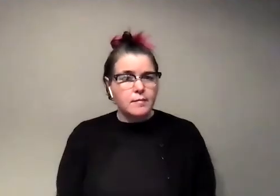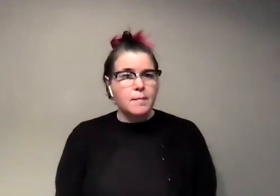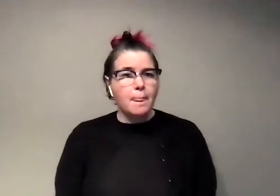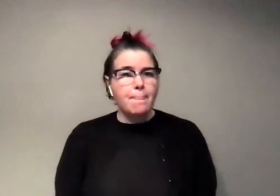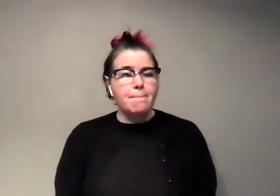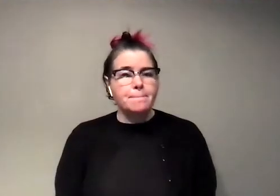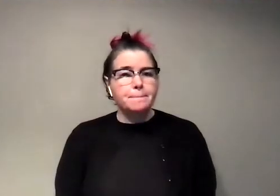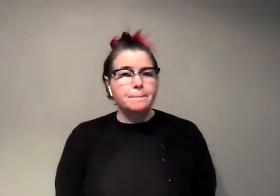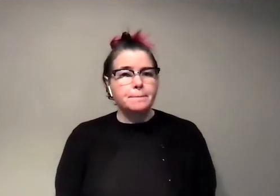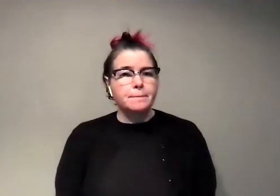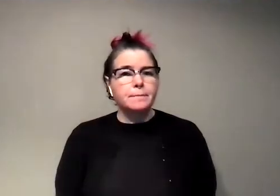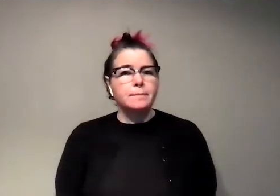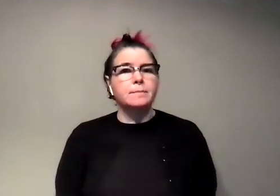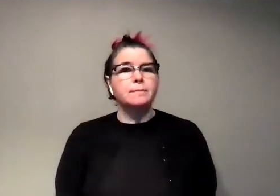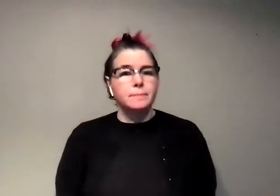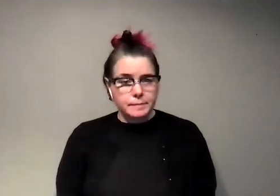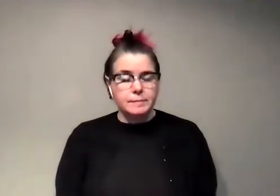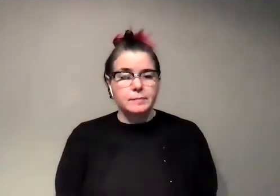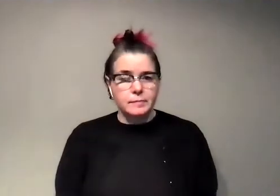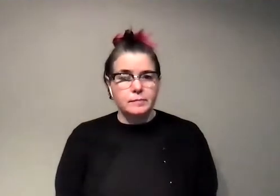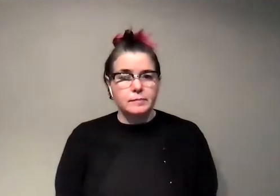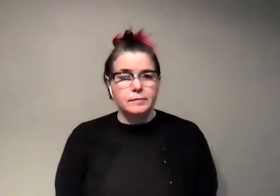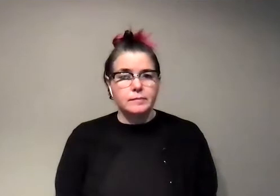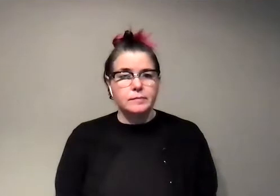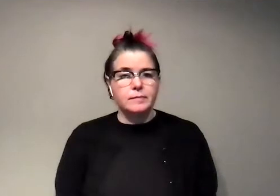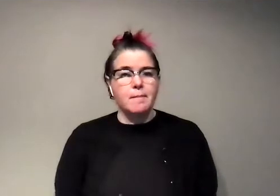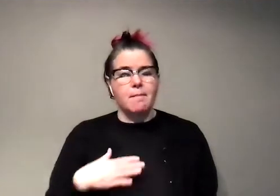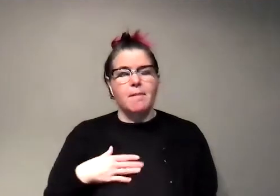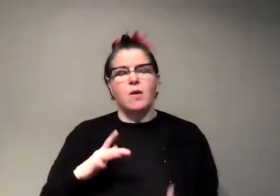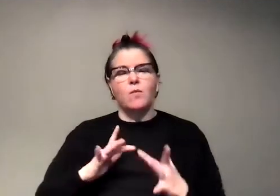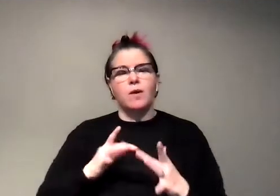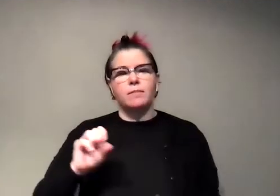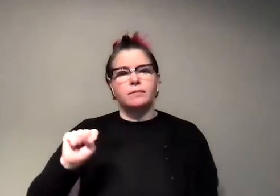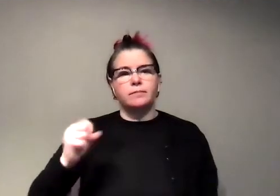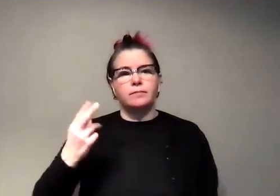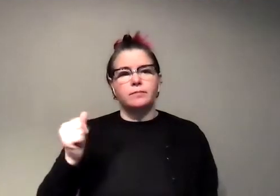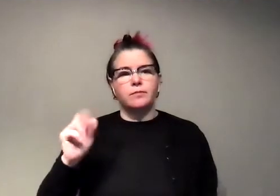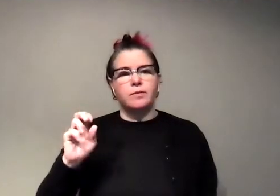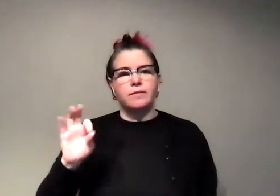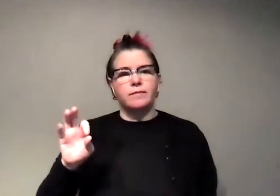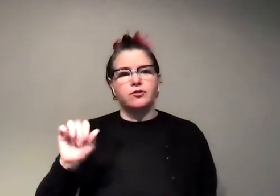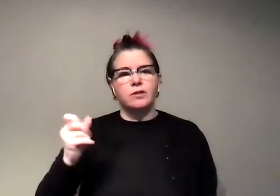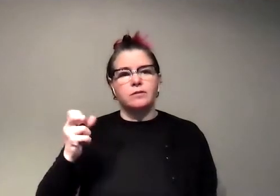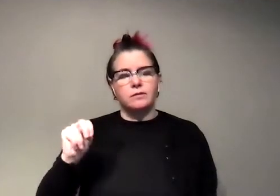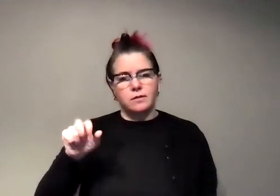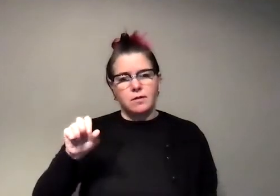Mm-hmm. Yeah. So my main website is shareefjackson.com,